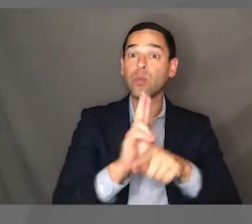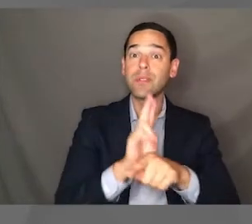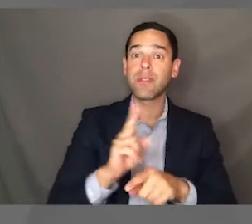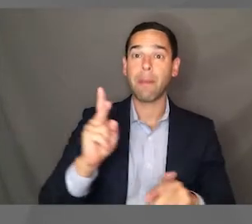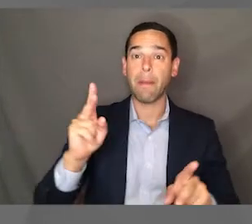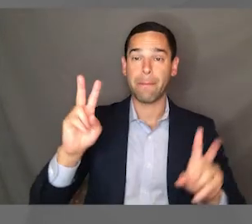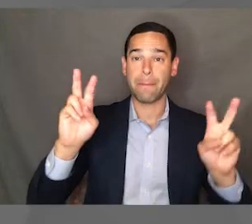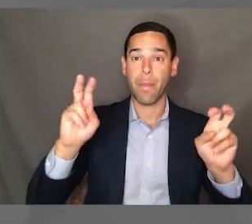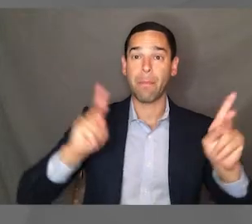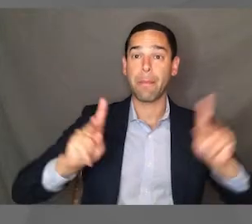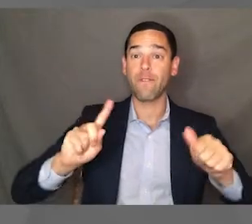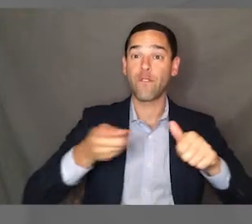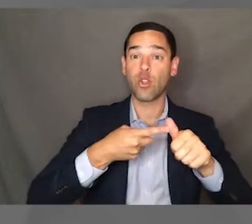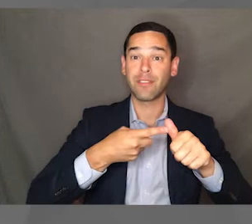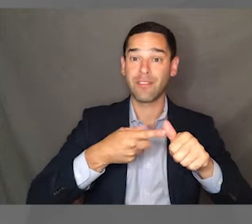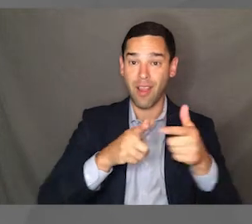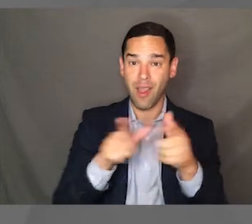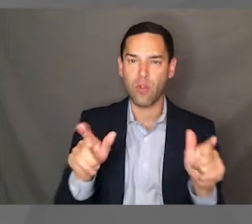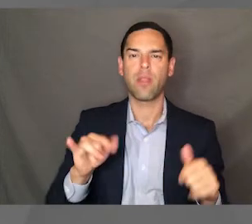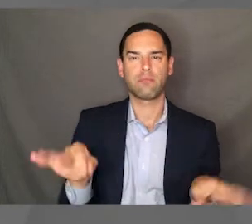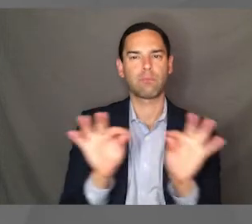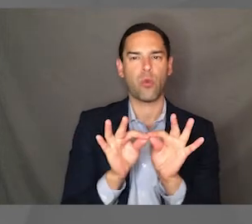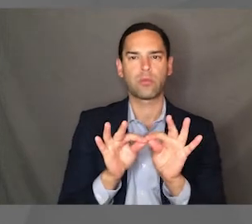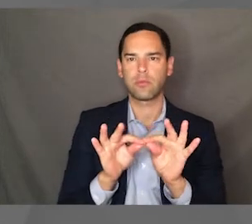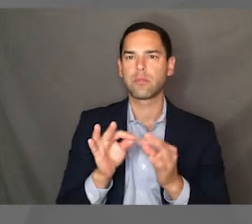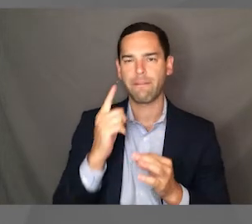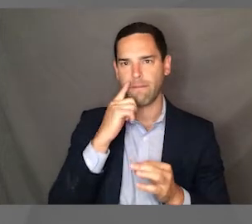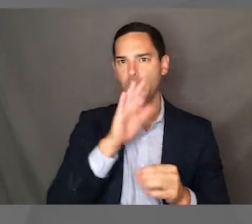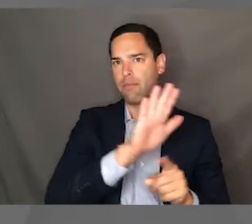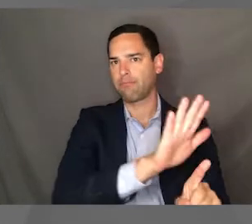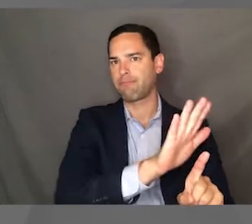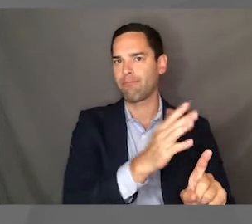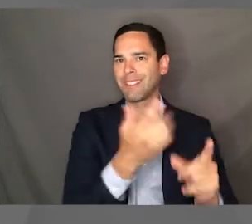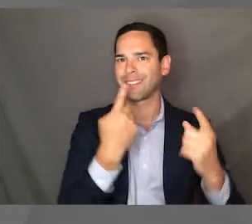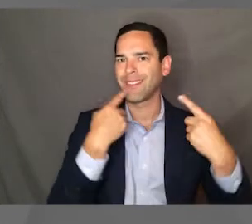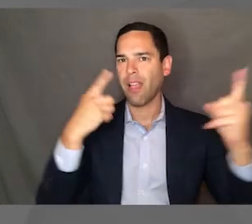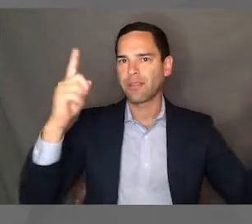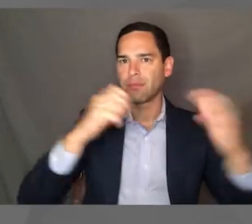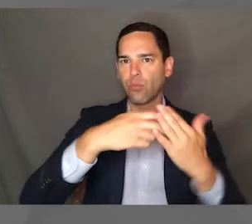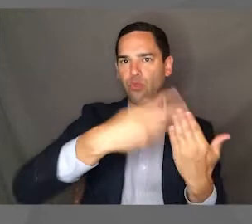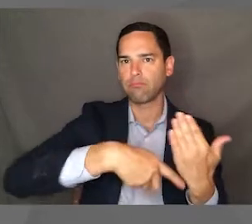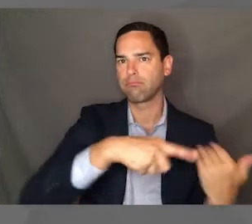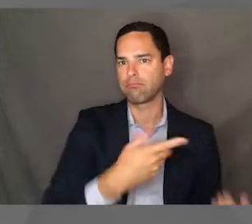is critical to the overall success of our